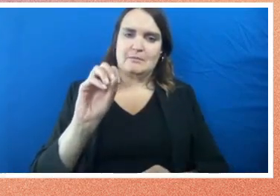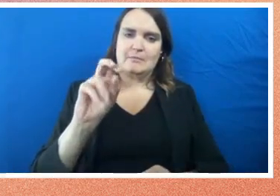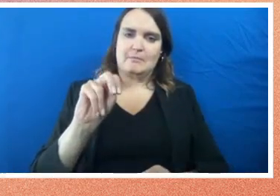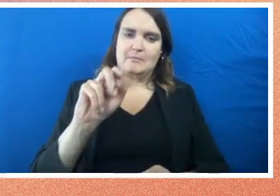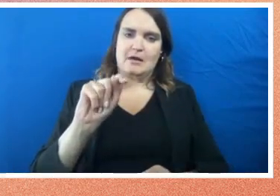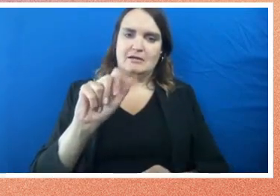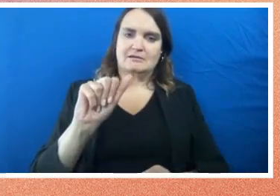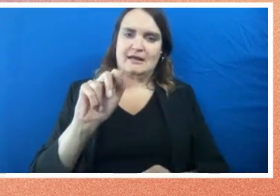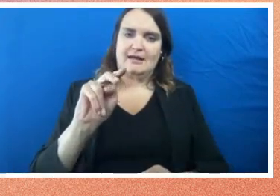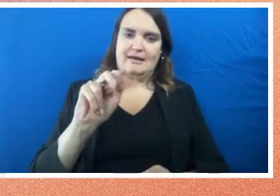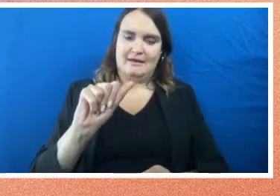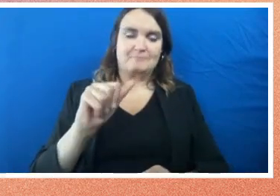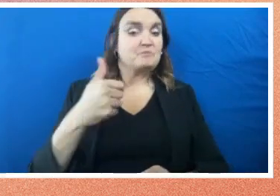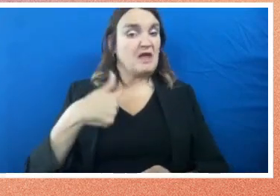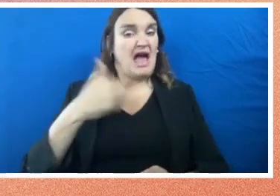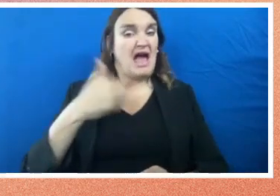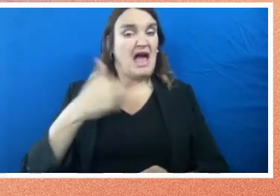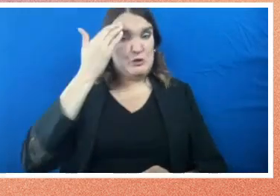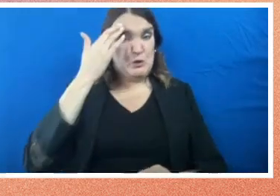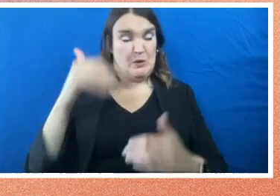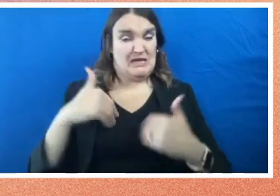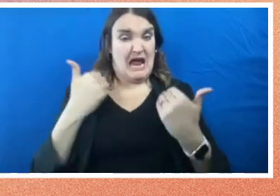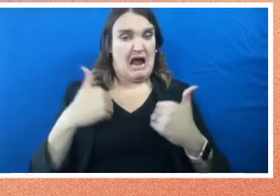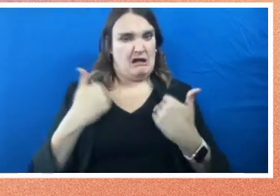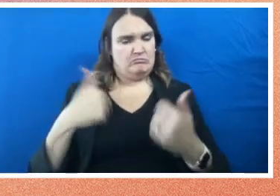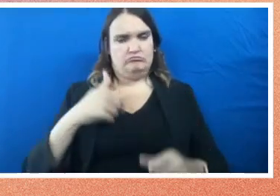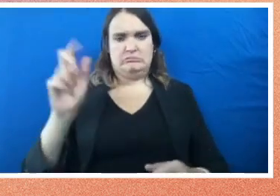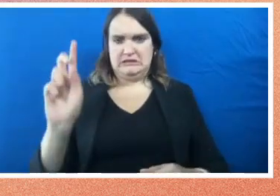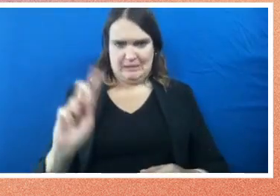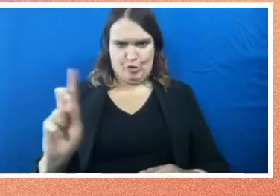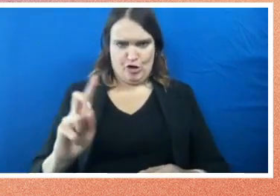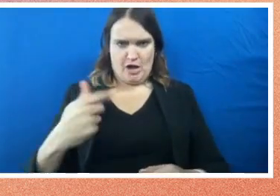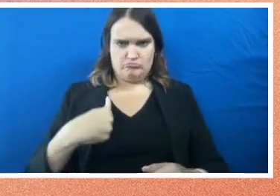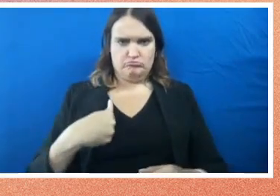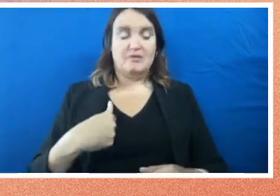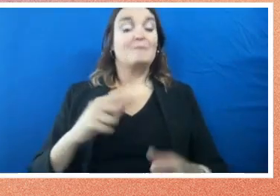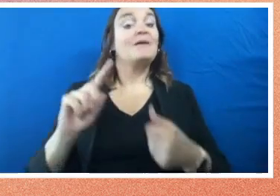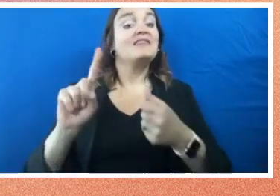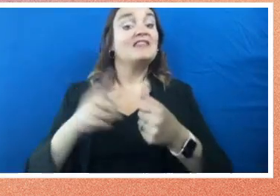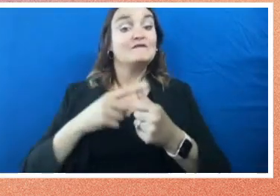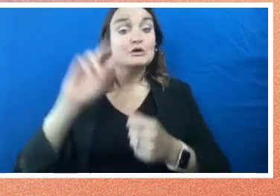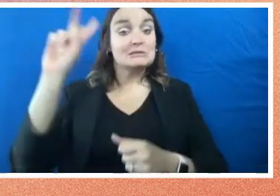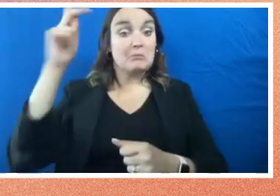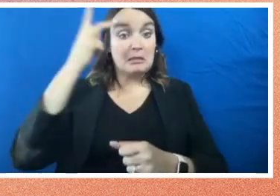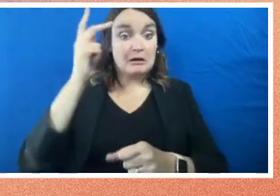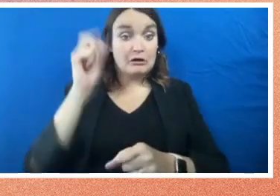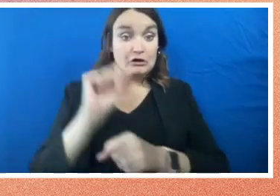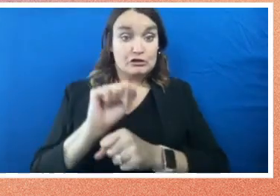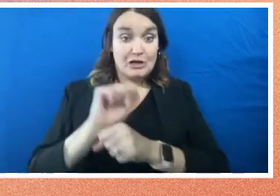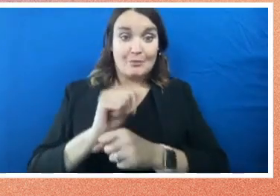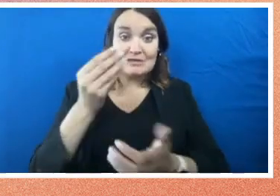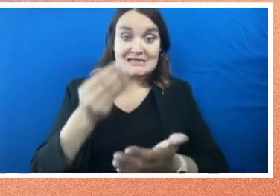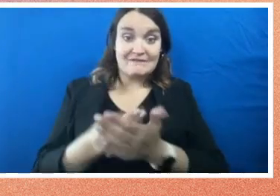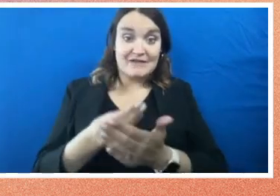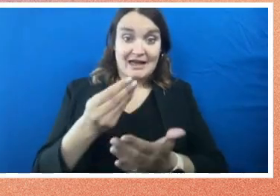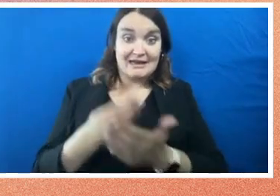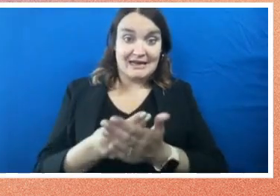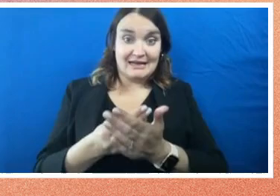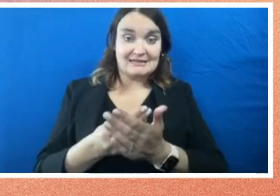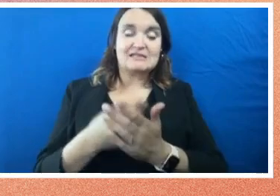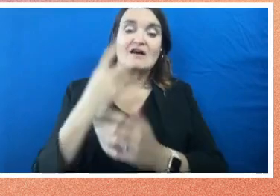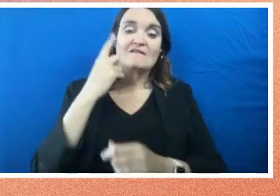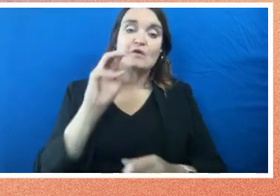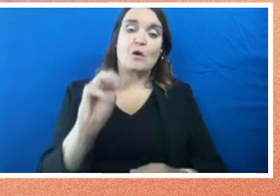Democrat. My first political job, though, was as the finance director for Mary Reeder, a candidate